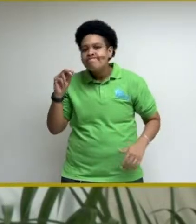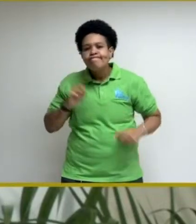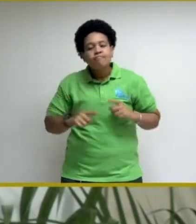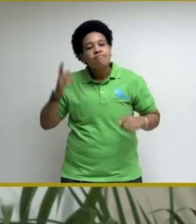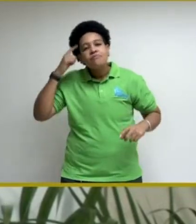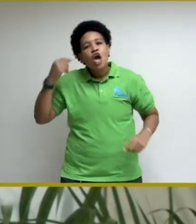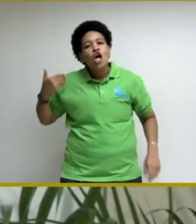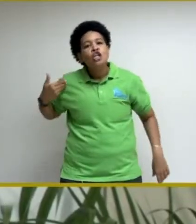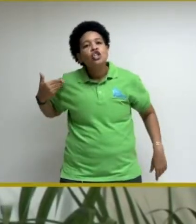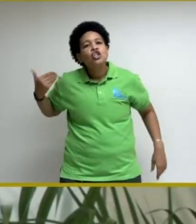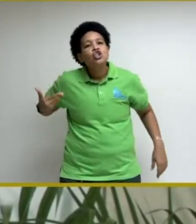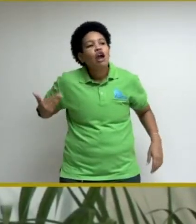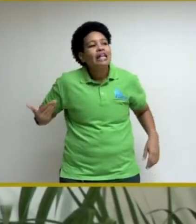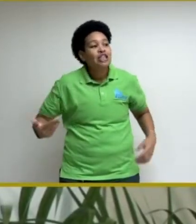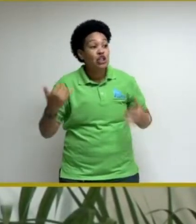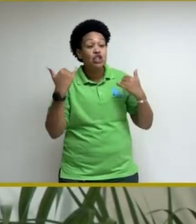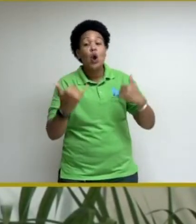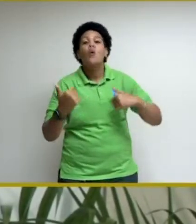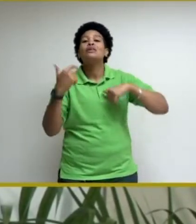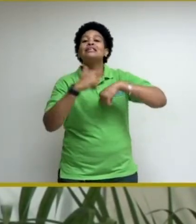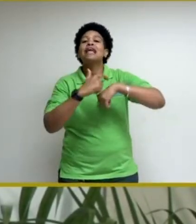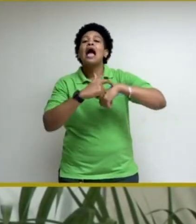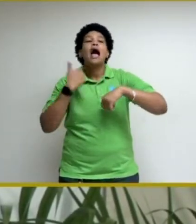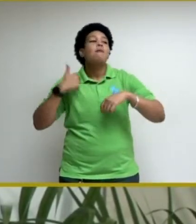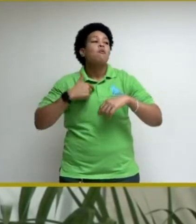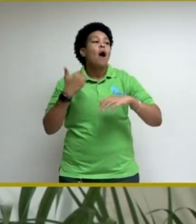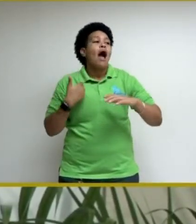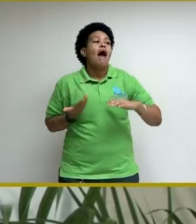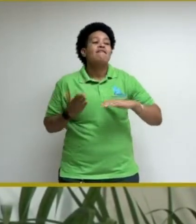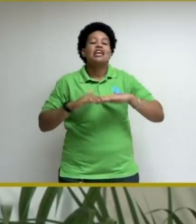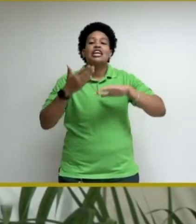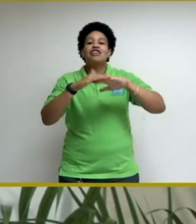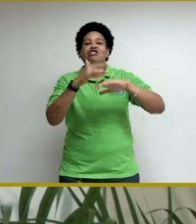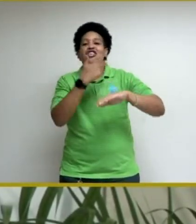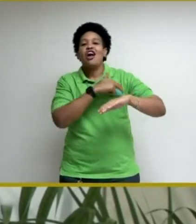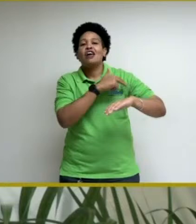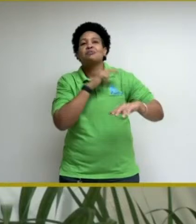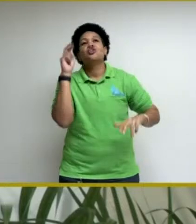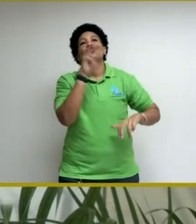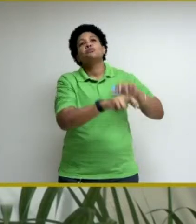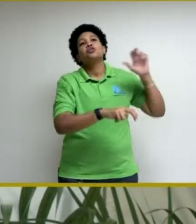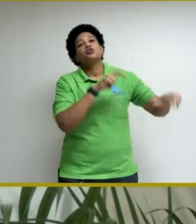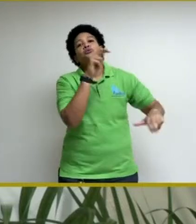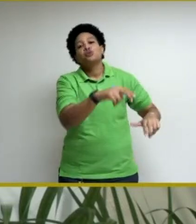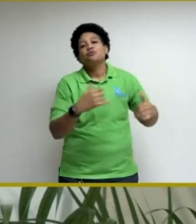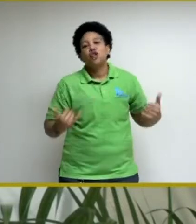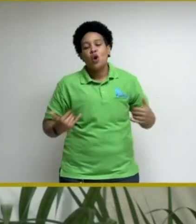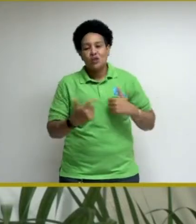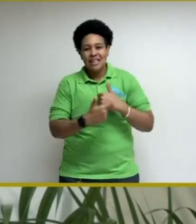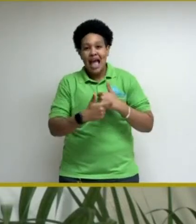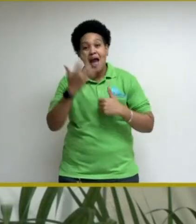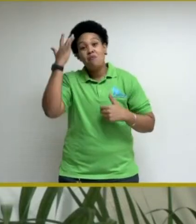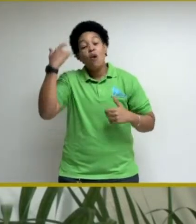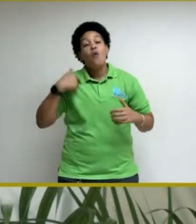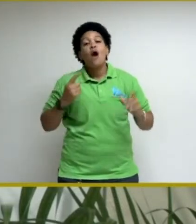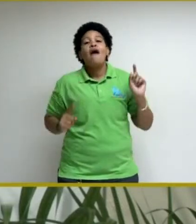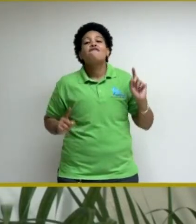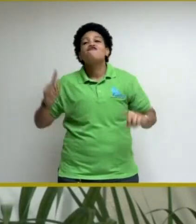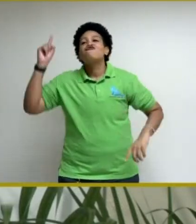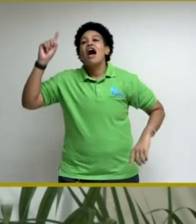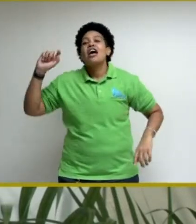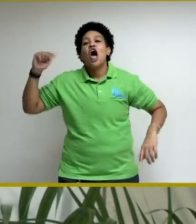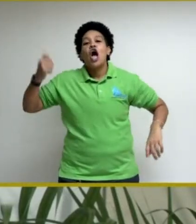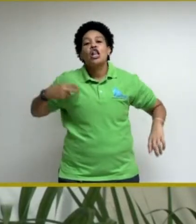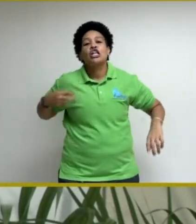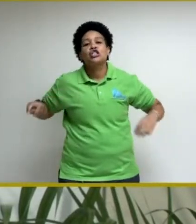traditionally this is a time that we have an increase in hospital visits, because we have a rise in other